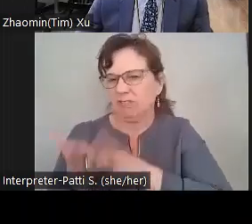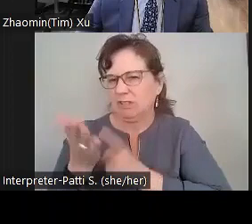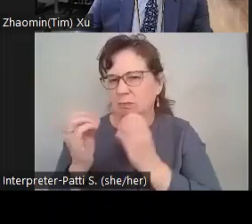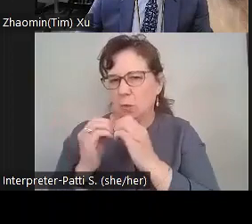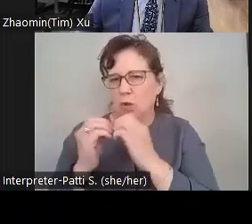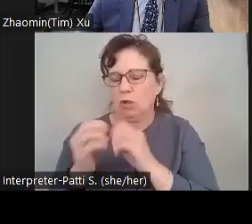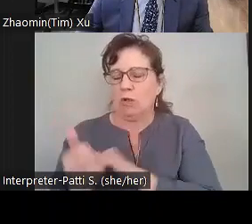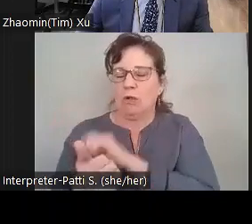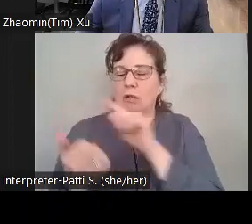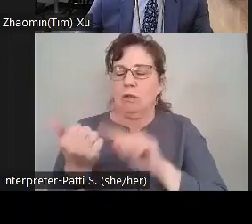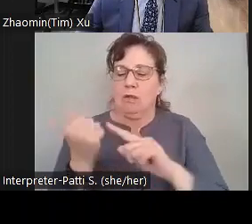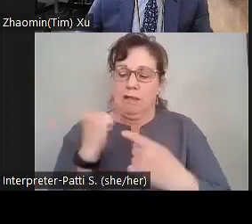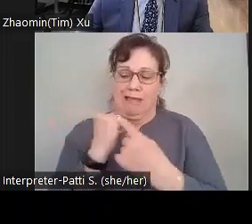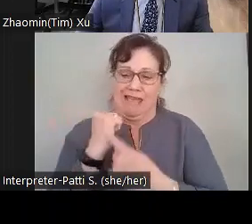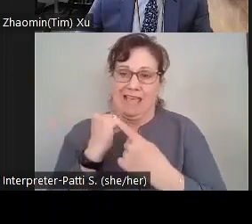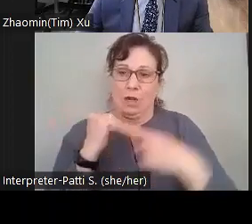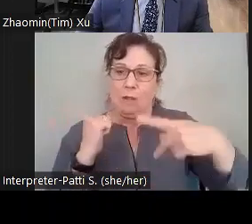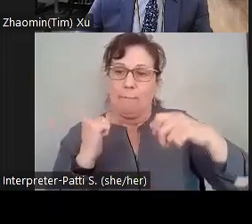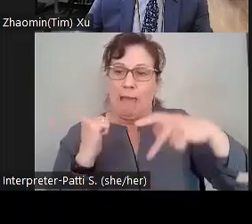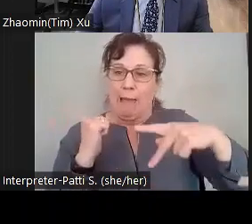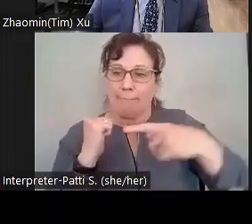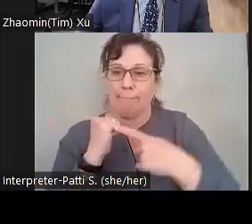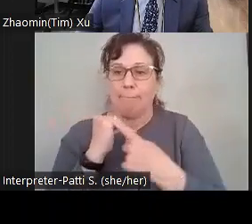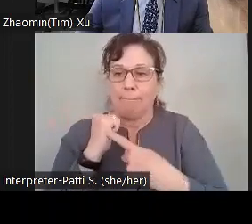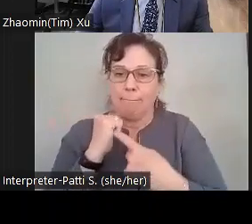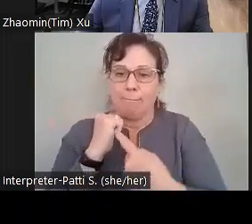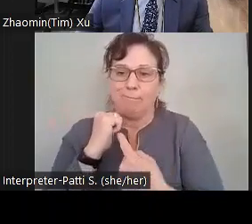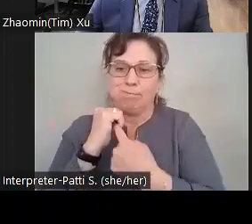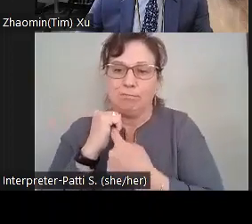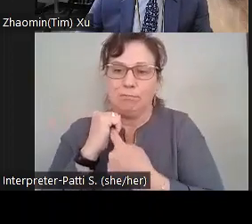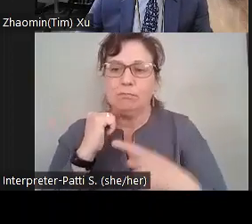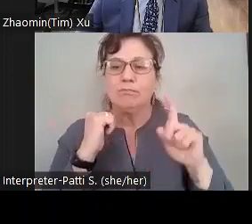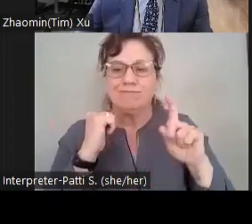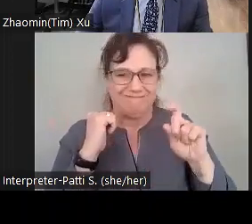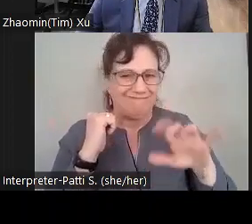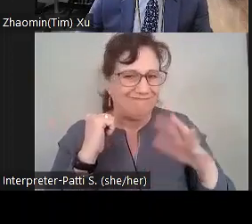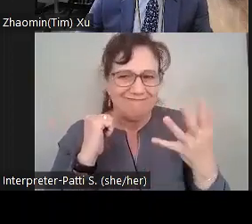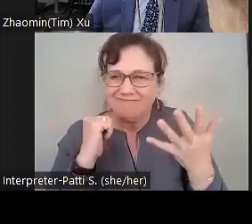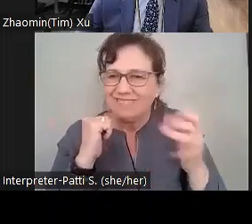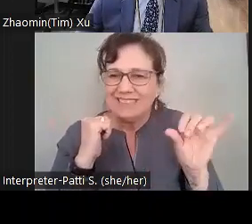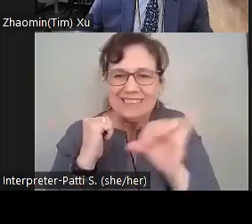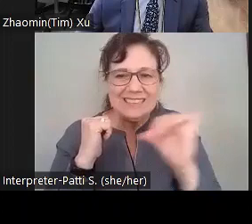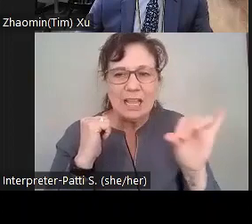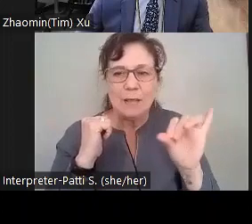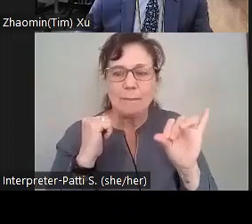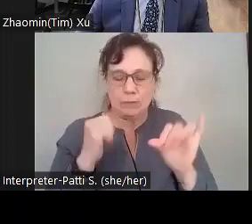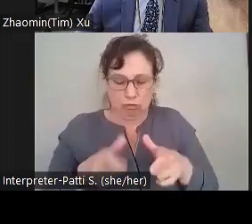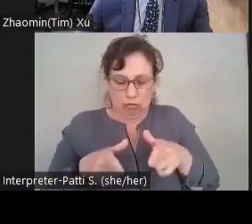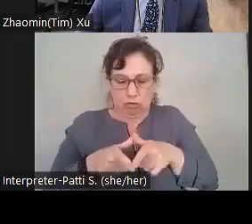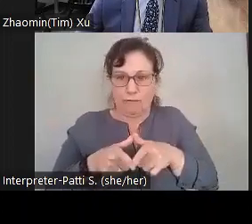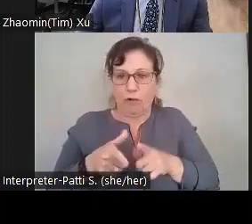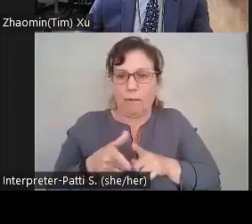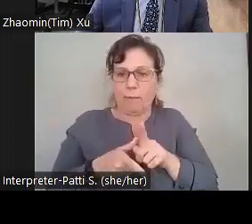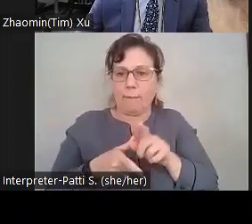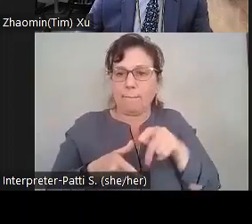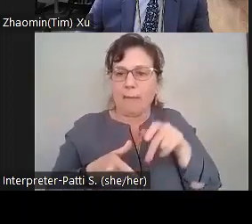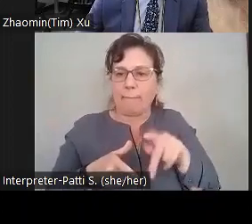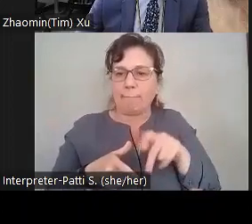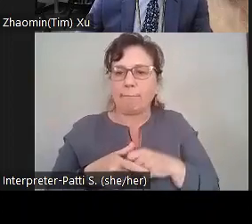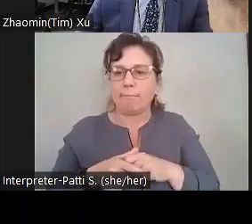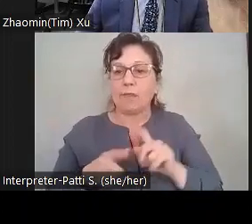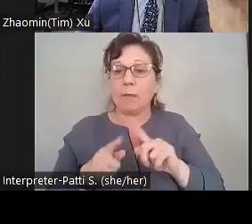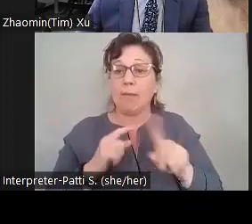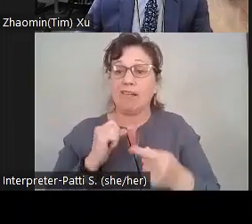Anal pap smears. So anal pap smears are exactly the equivalent of cervical pap smears, except in the anal